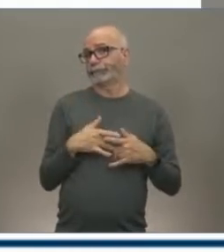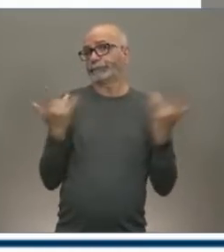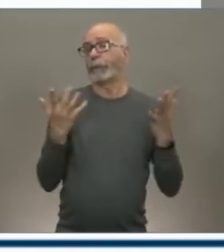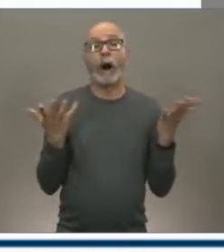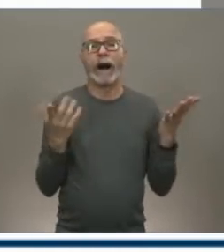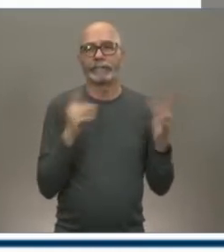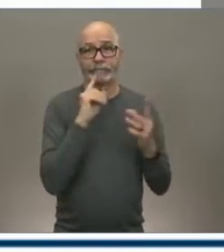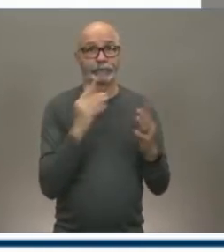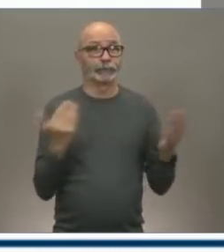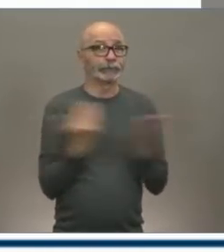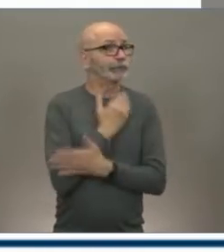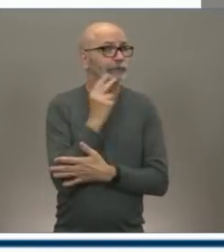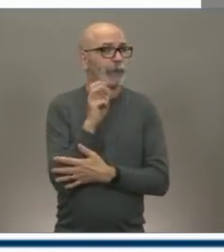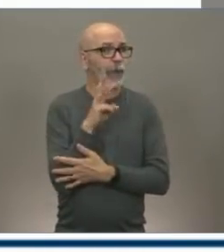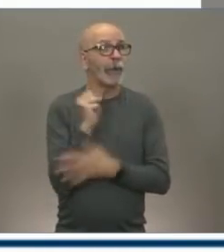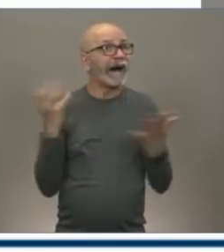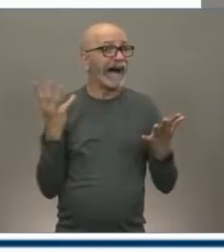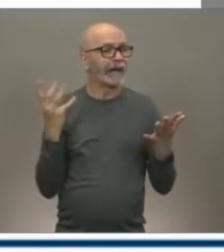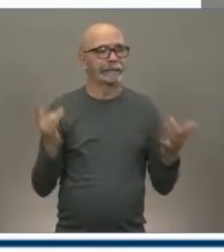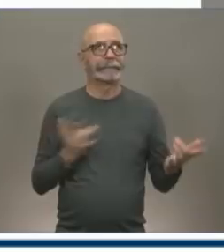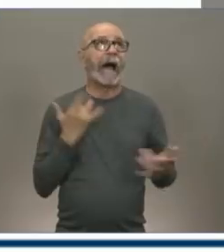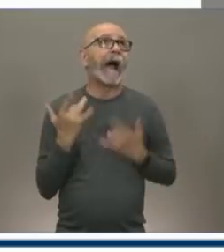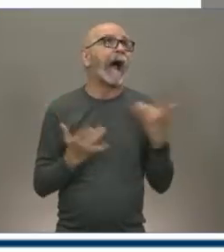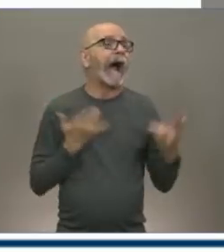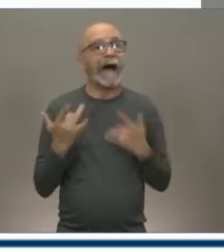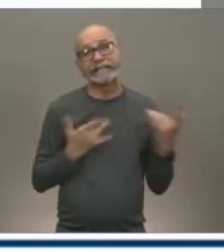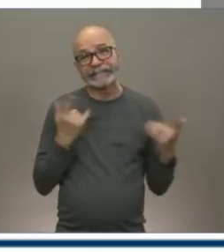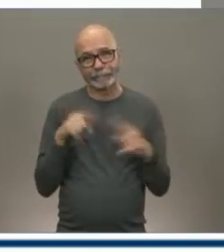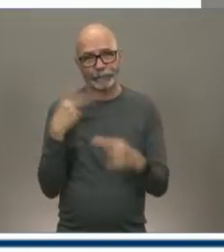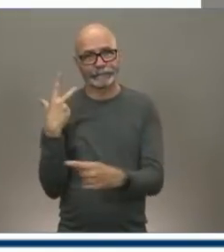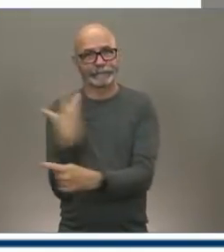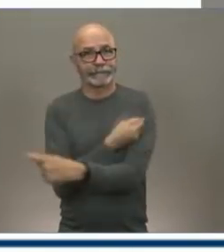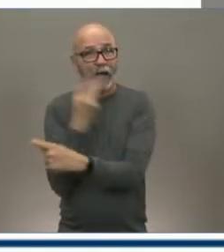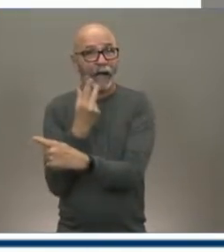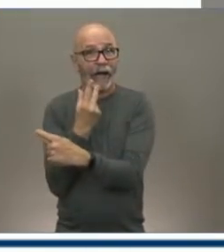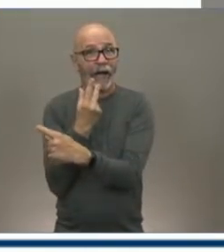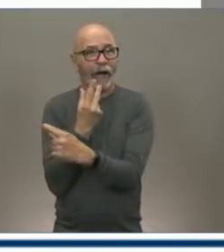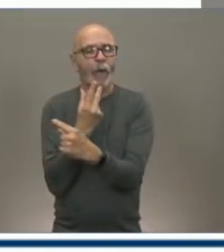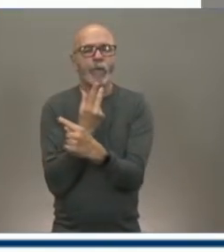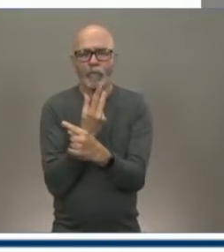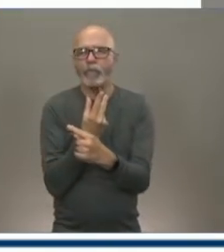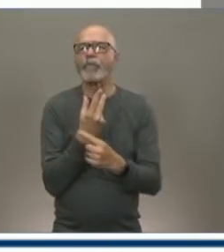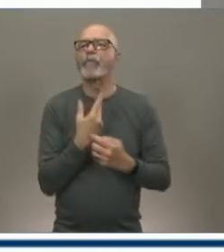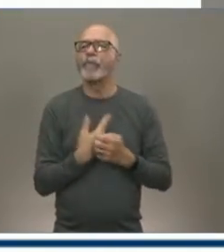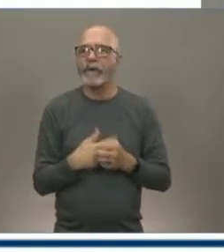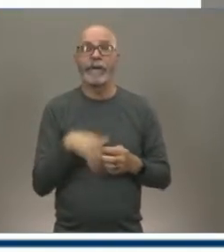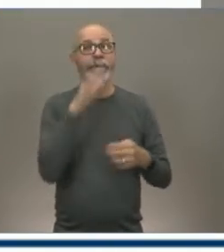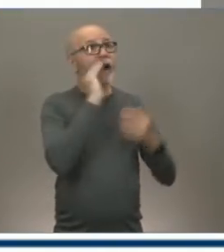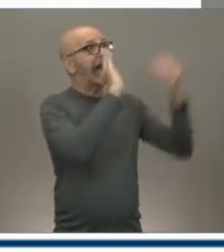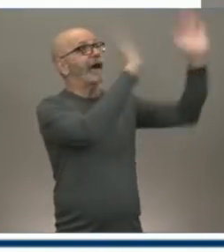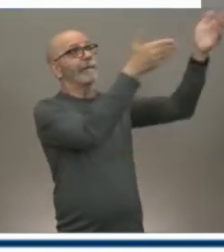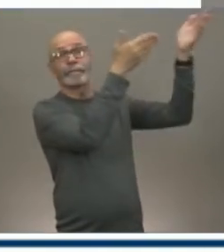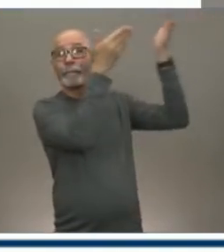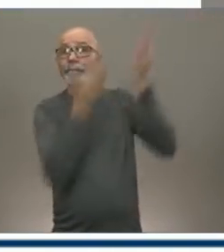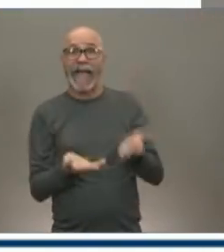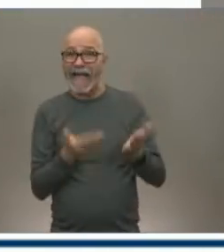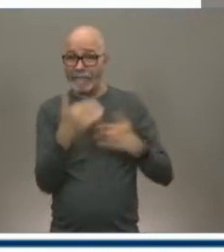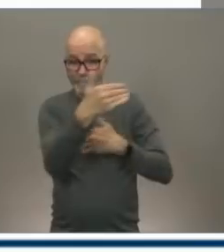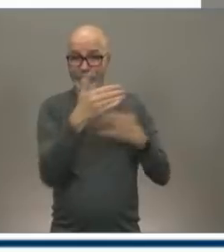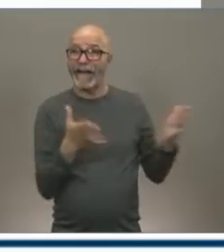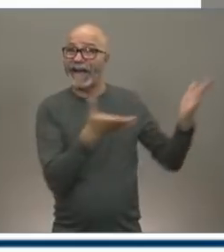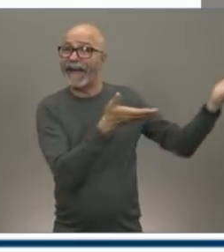updates and where we're at on the vaccine front. We now have certainty that we will be receiving our first doses of the